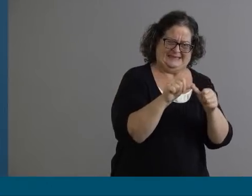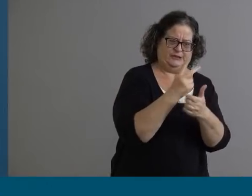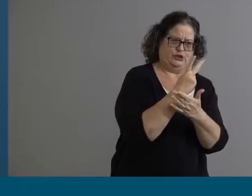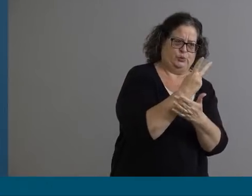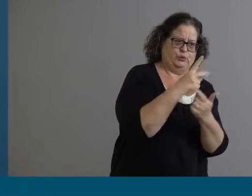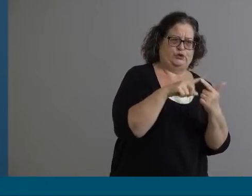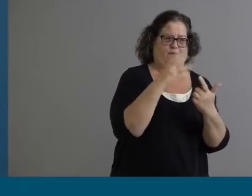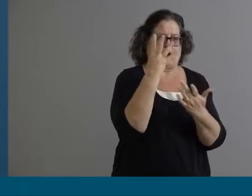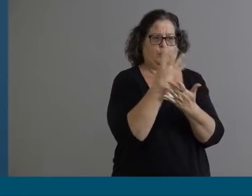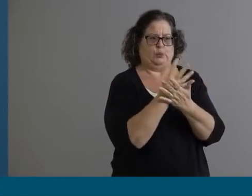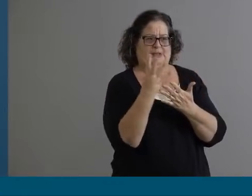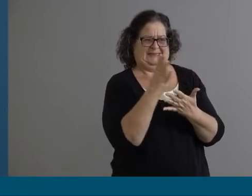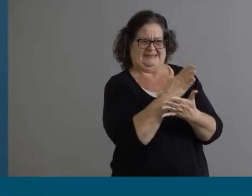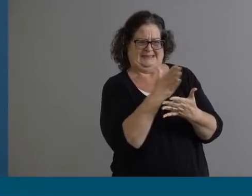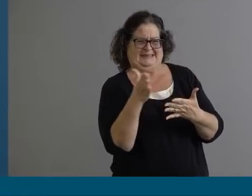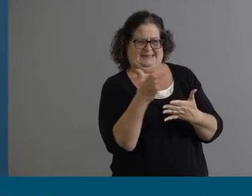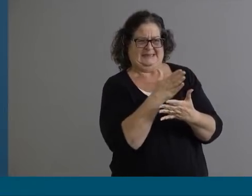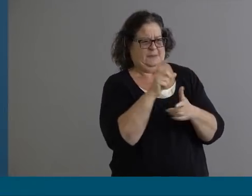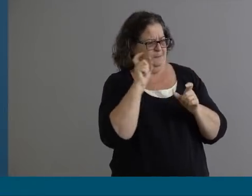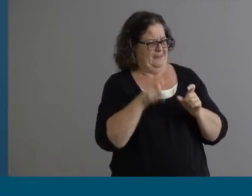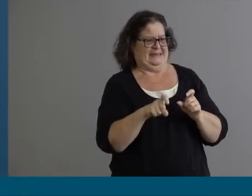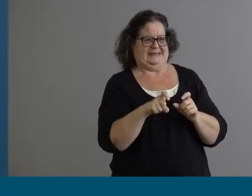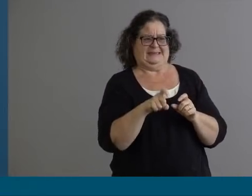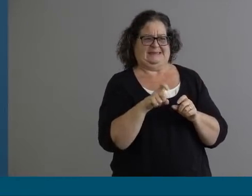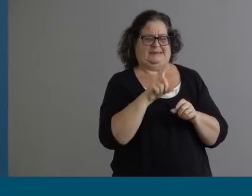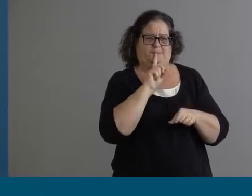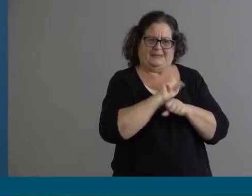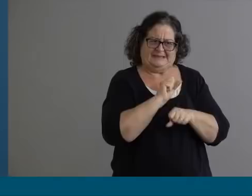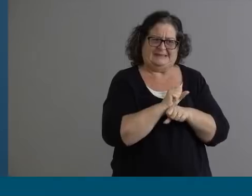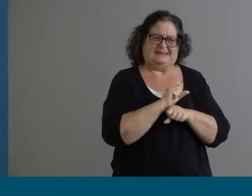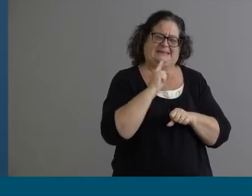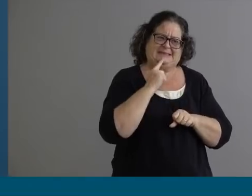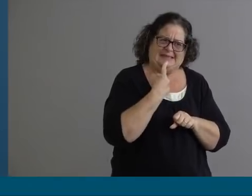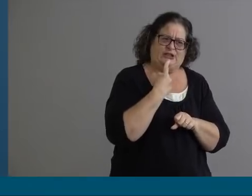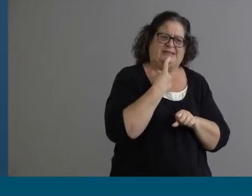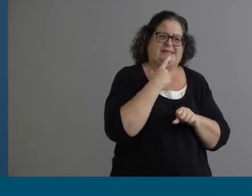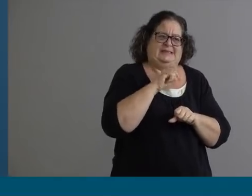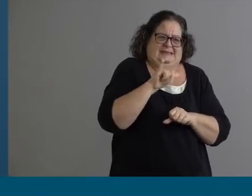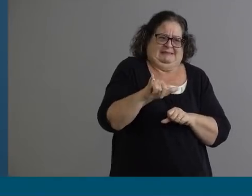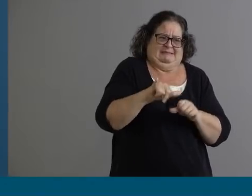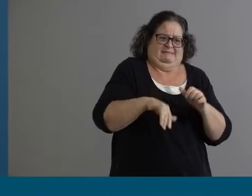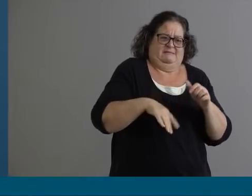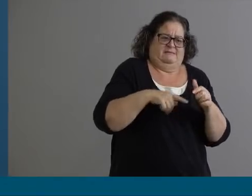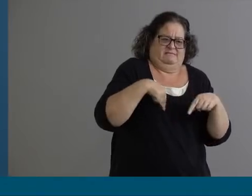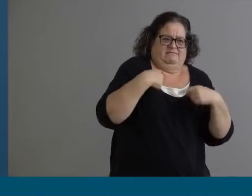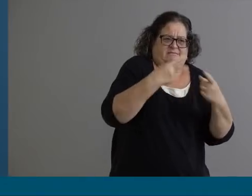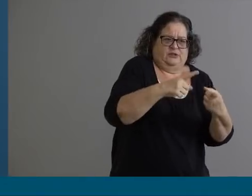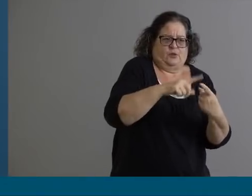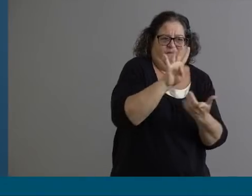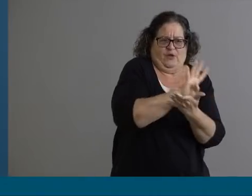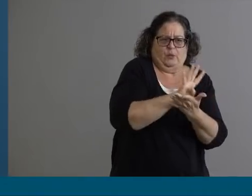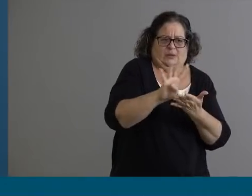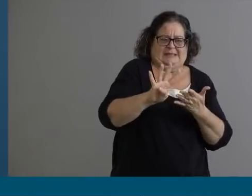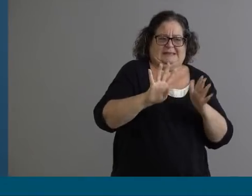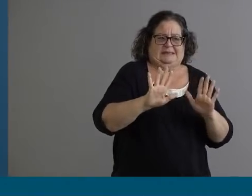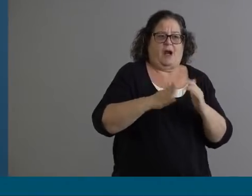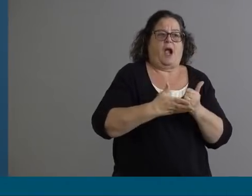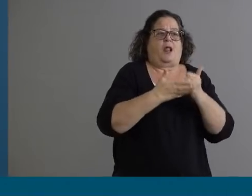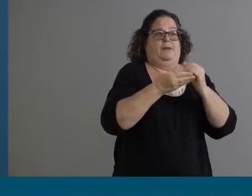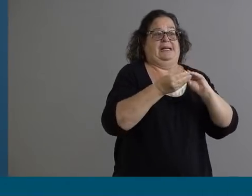the progress and make decisions as necessary. Now, across the